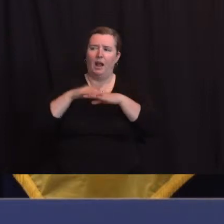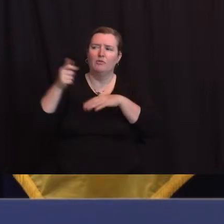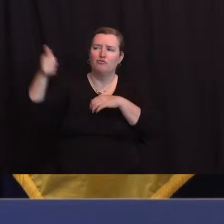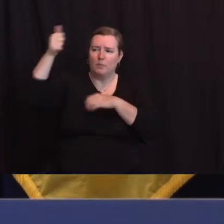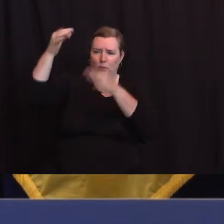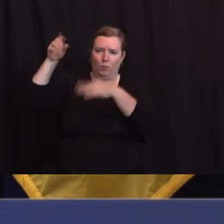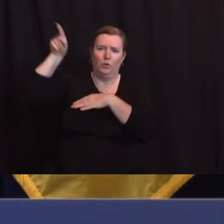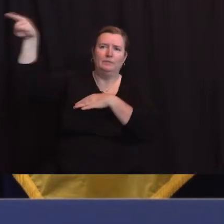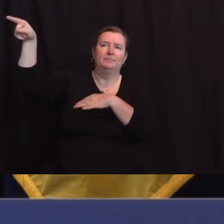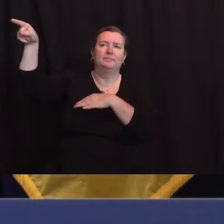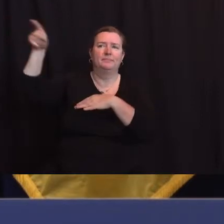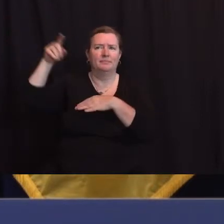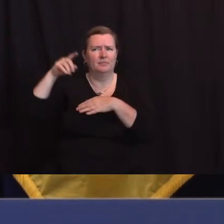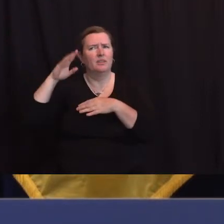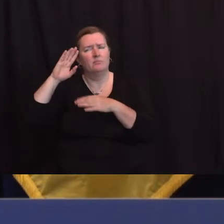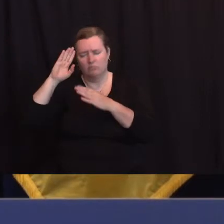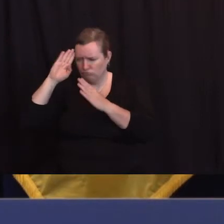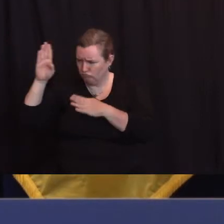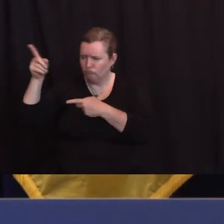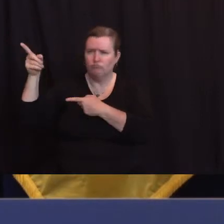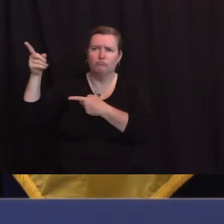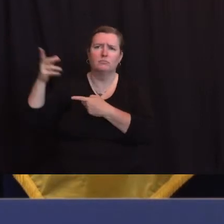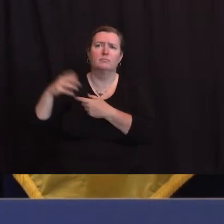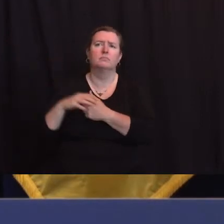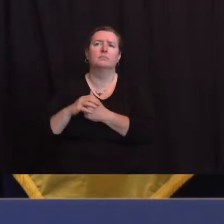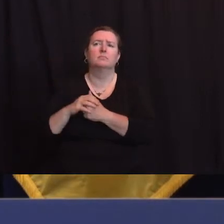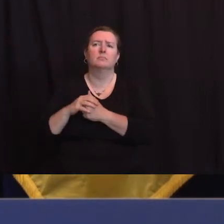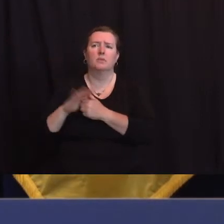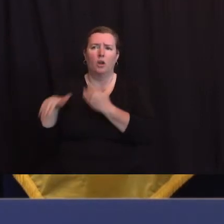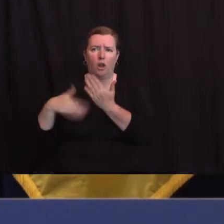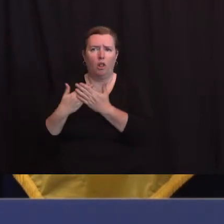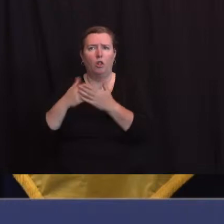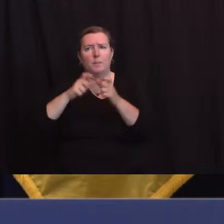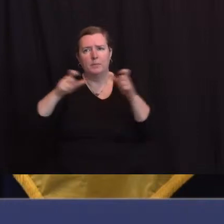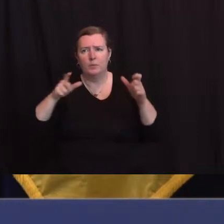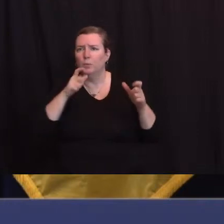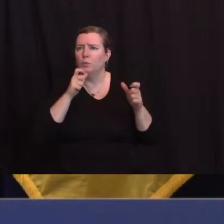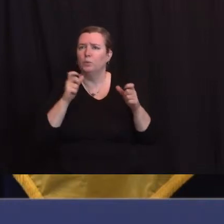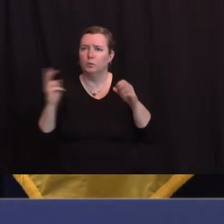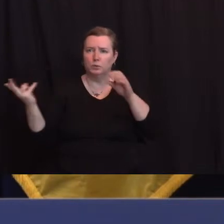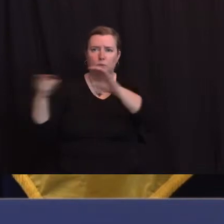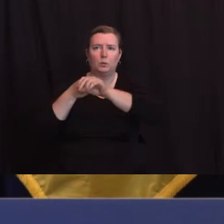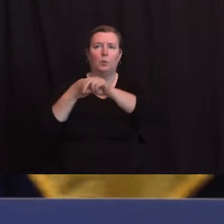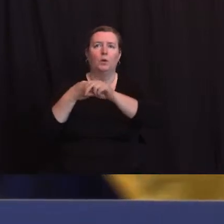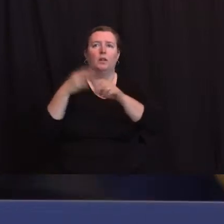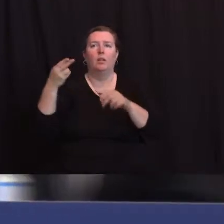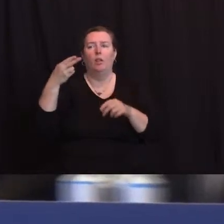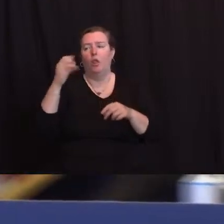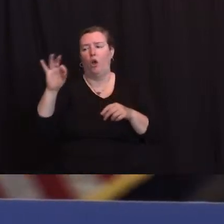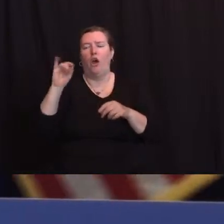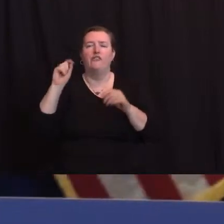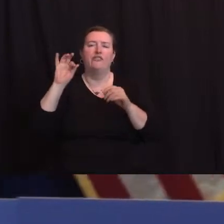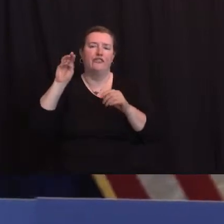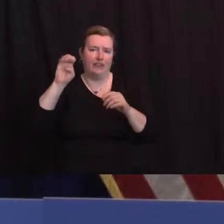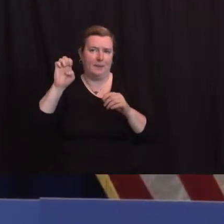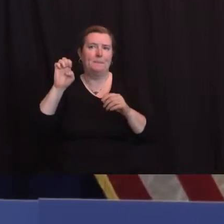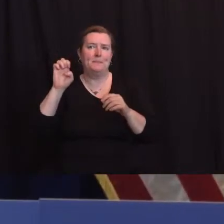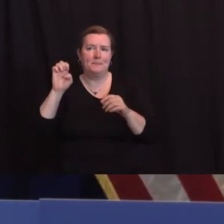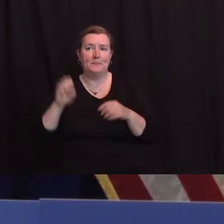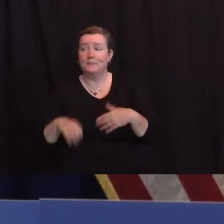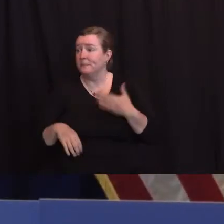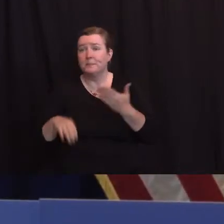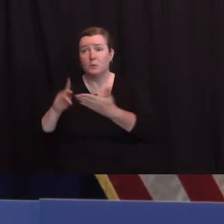the 2021 inductees. Judy, any color you want to add to that? The farthest thing from my mind